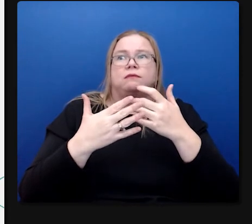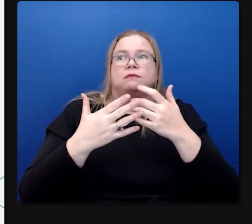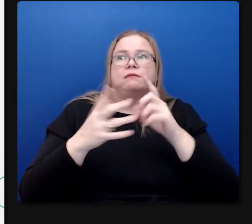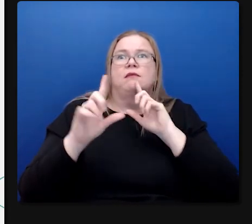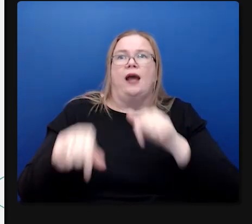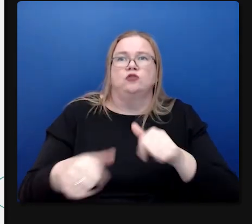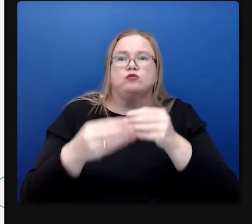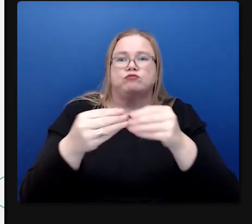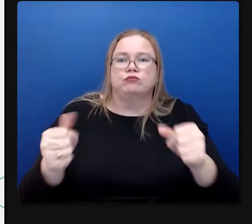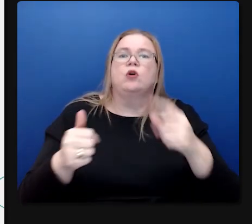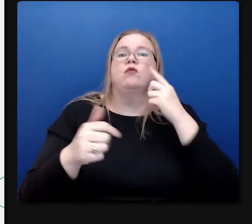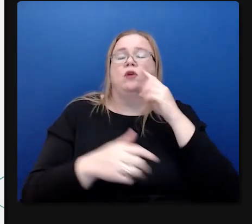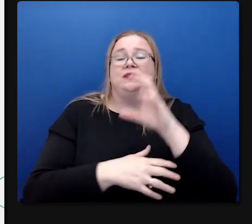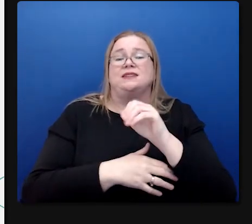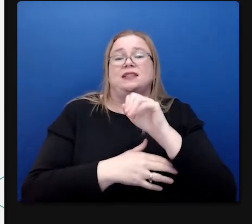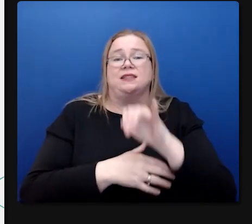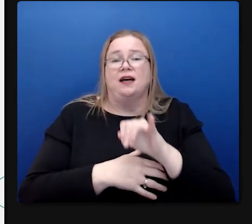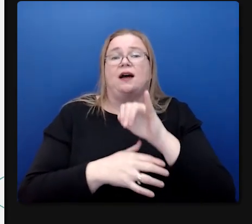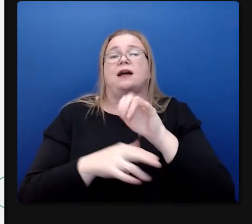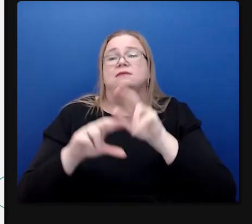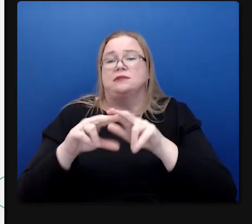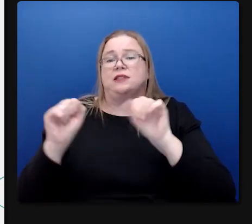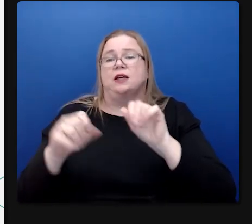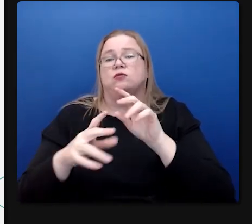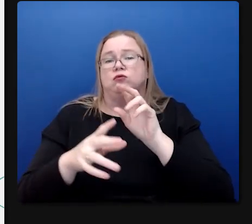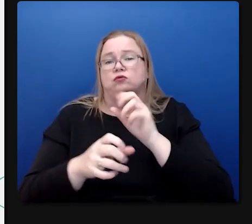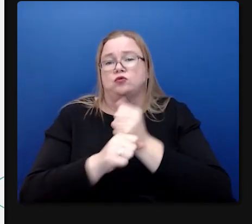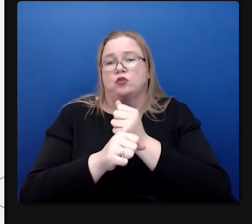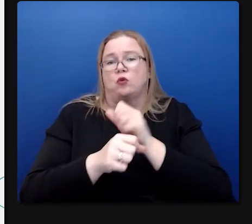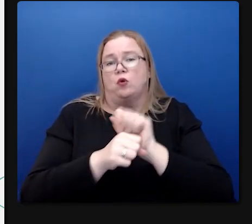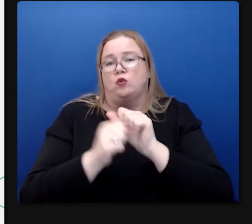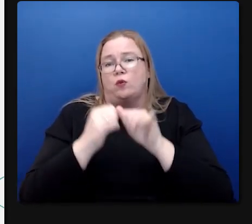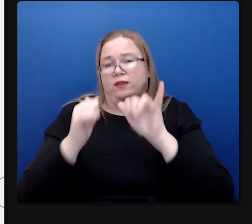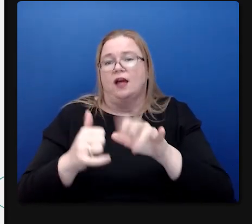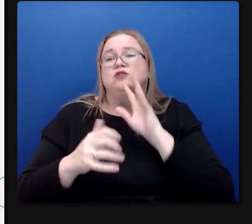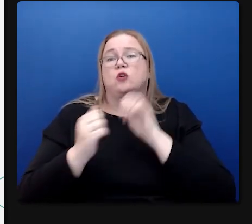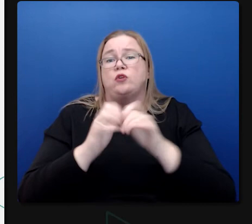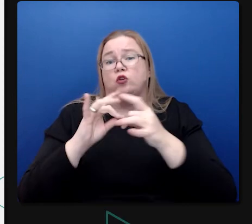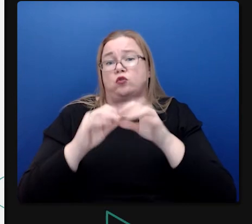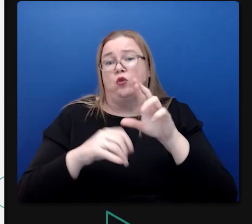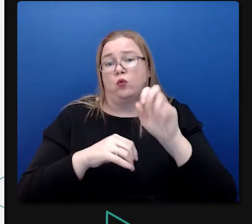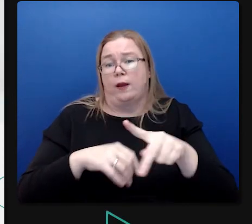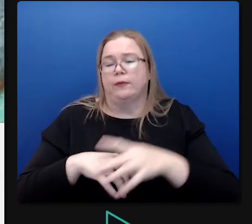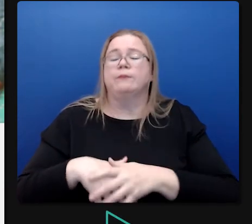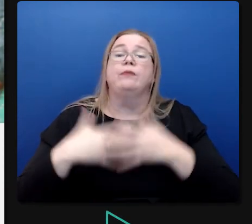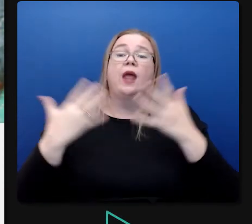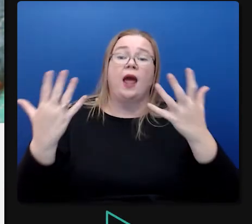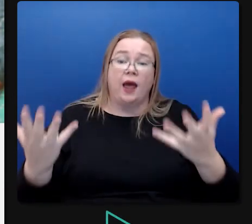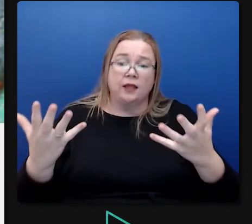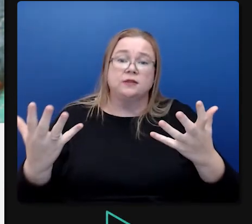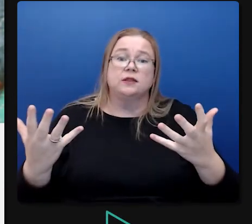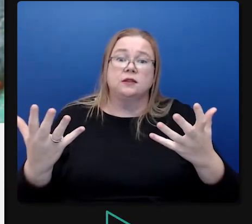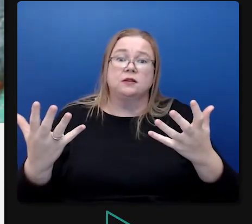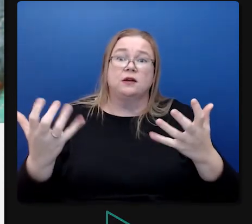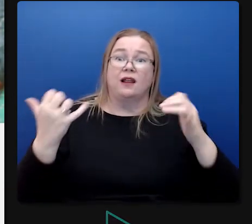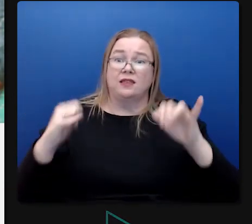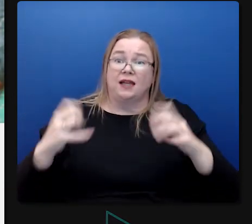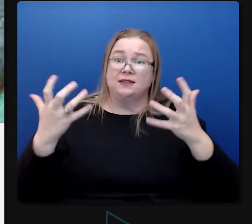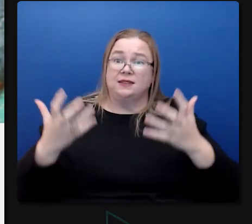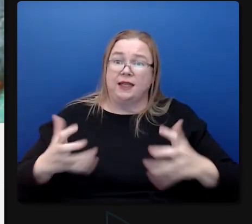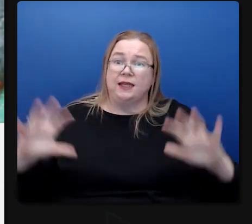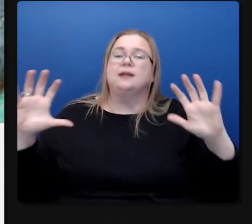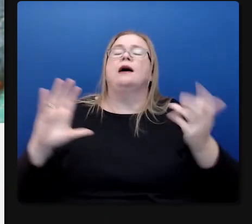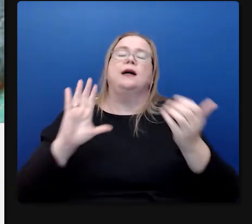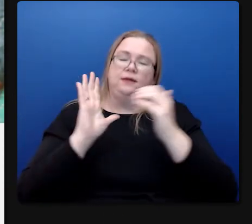for CI seats that you can deal with. So talk to your Unity rep. And that's pretty much